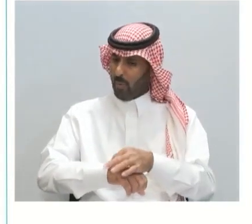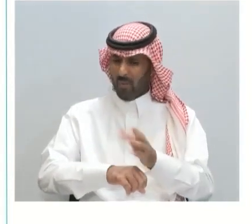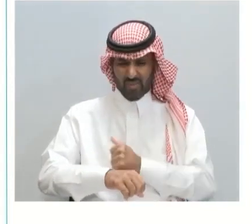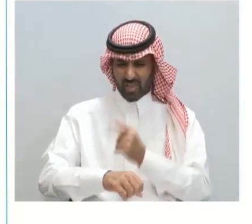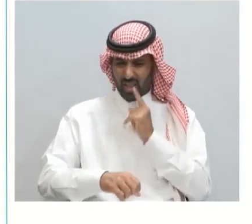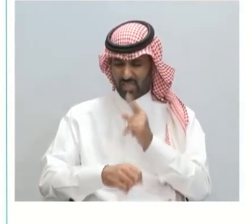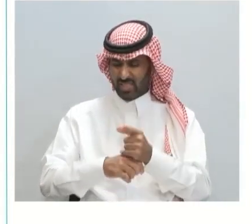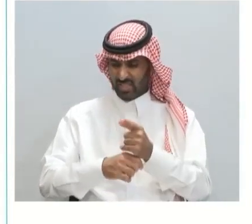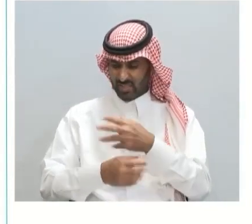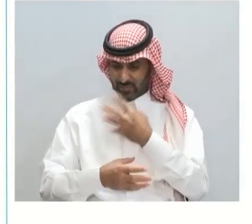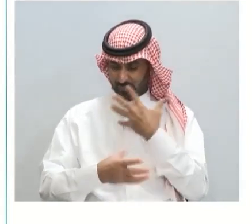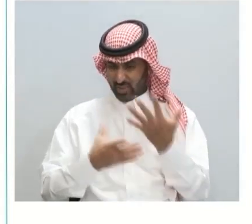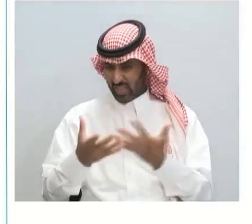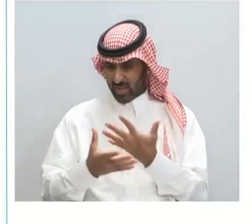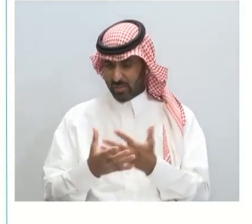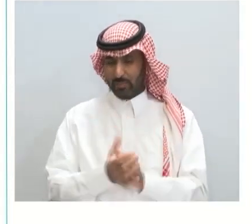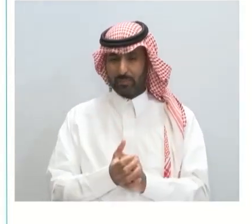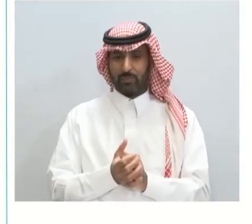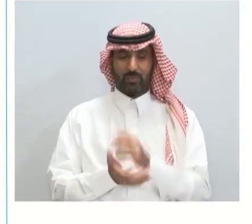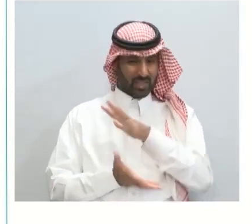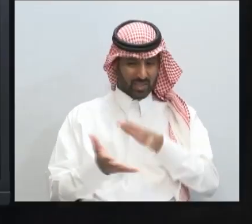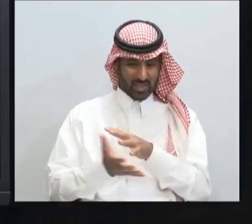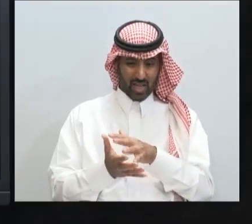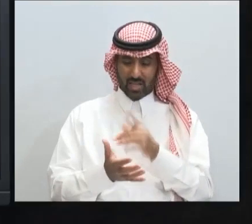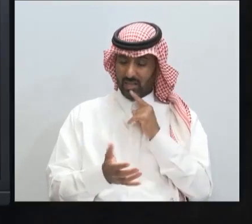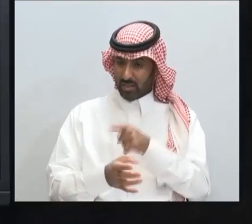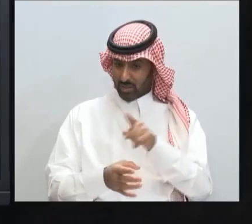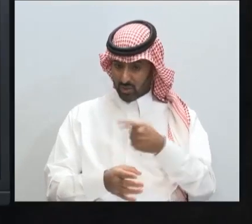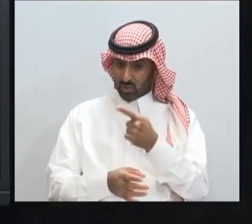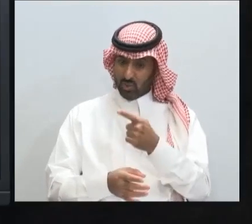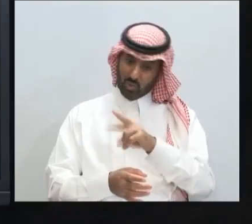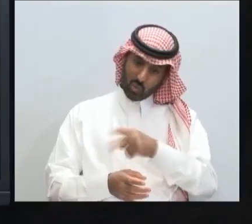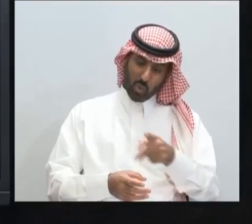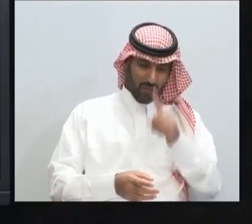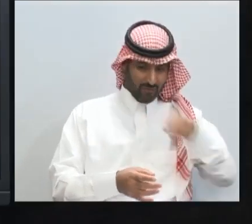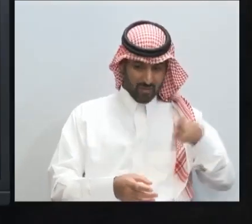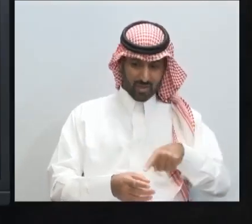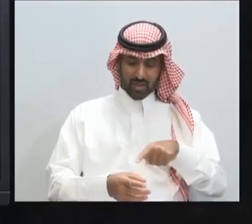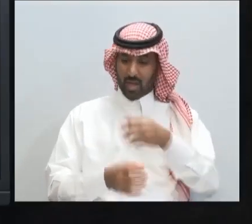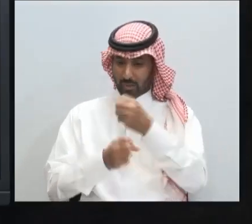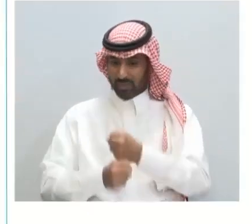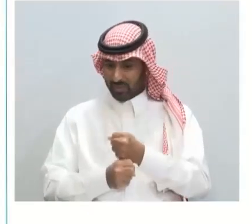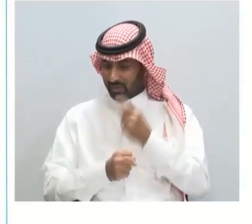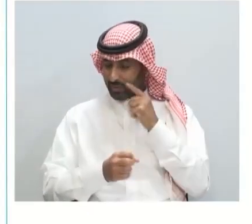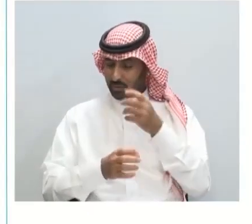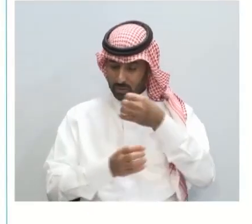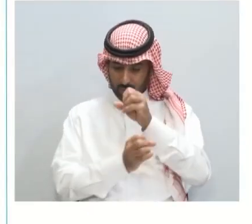untreatable disorders. So is this true or false? The